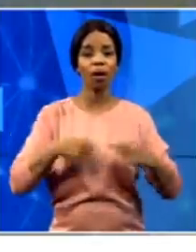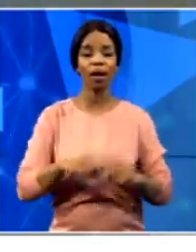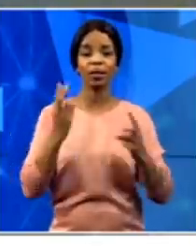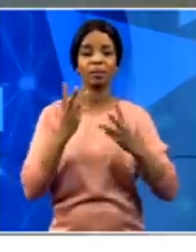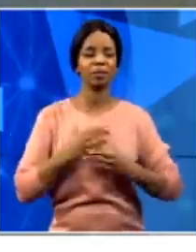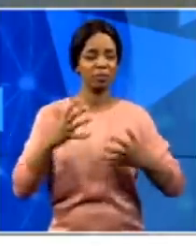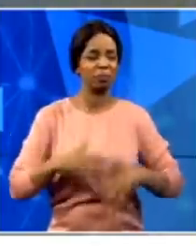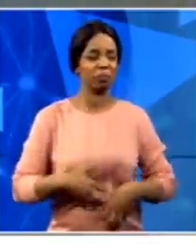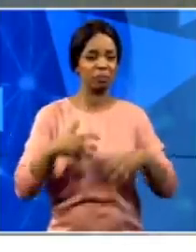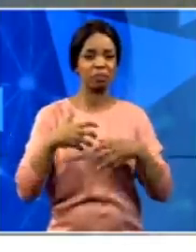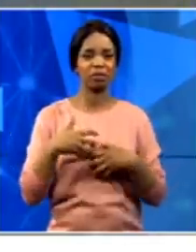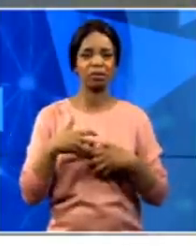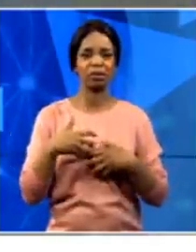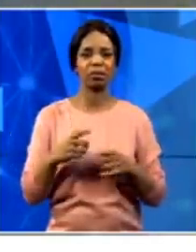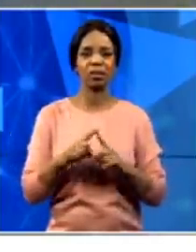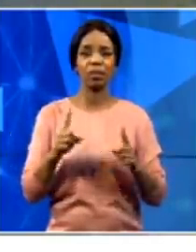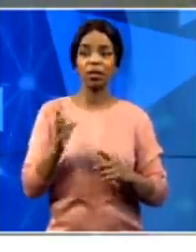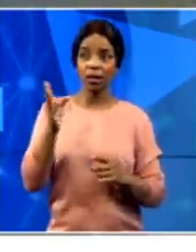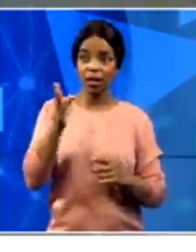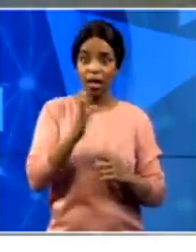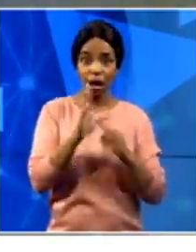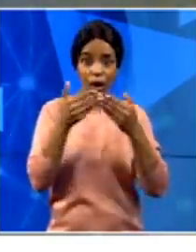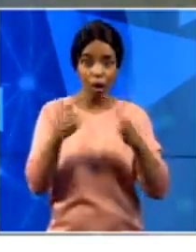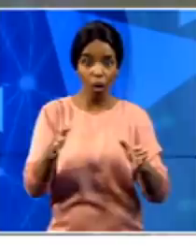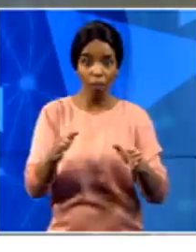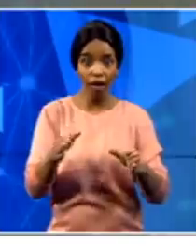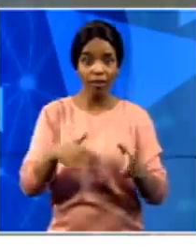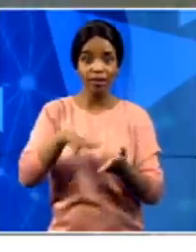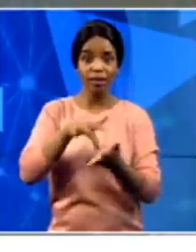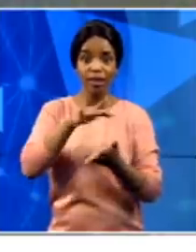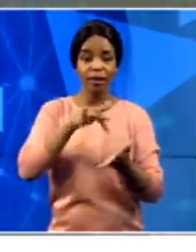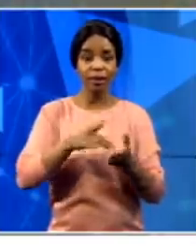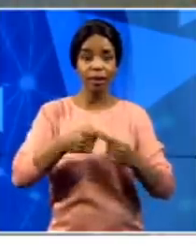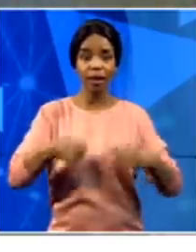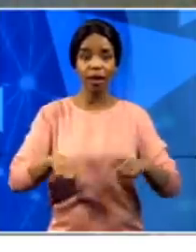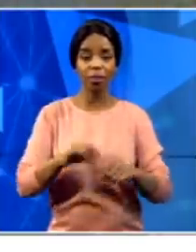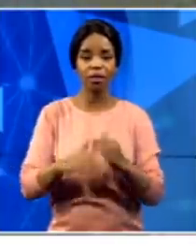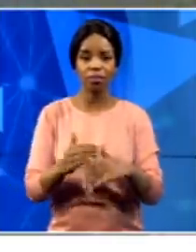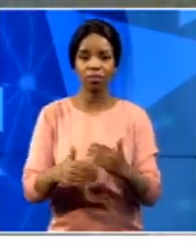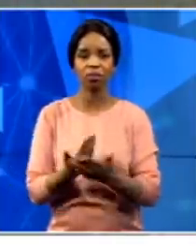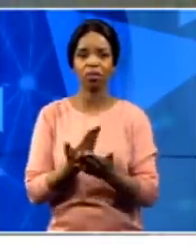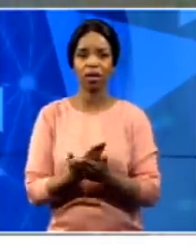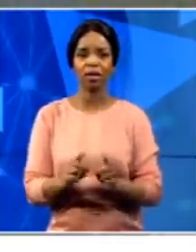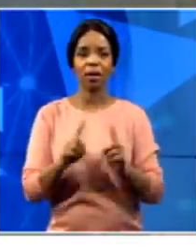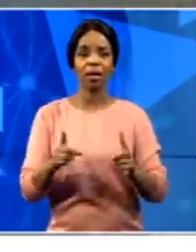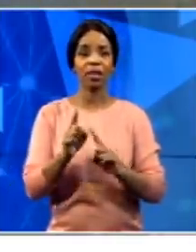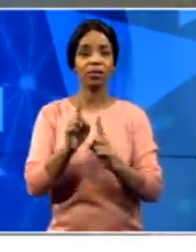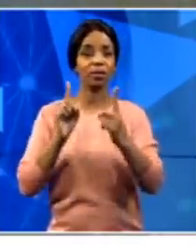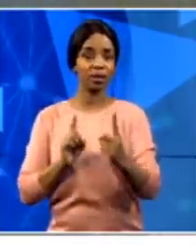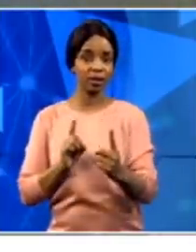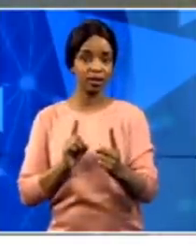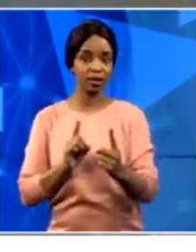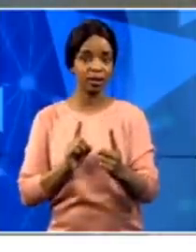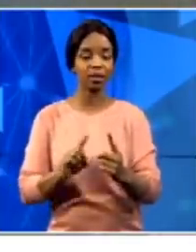dare open our labor centers, we'll be flooded. And social distancing will go out of the window, and the number of infections